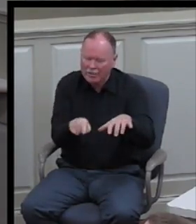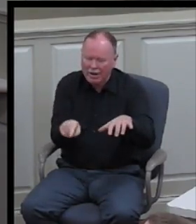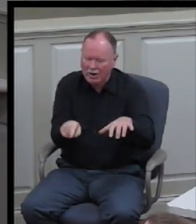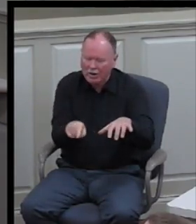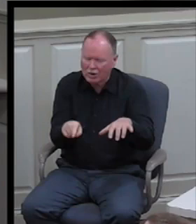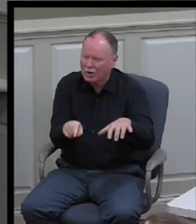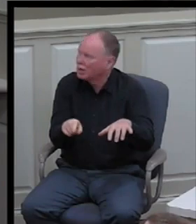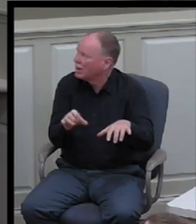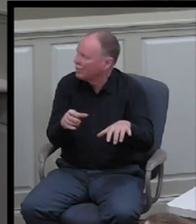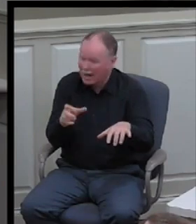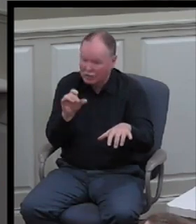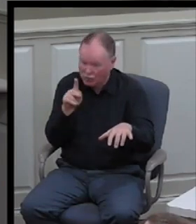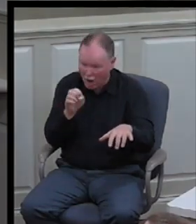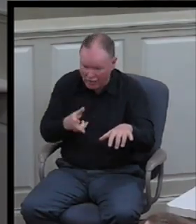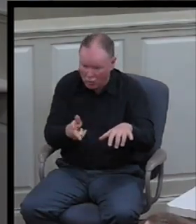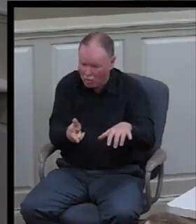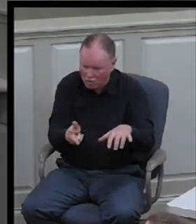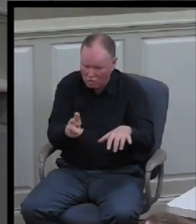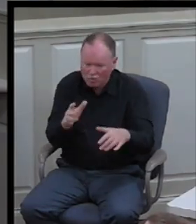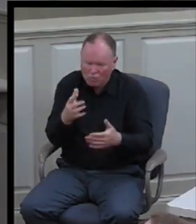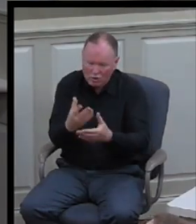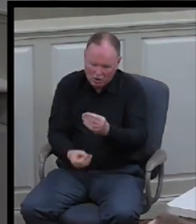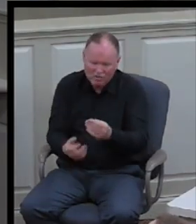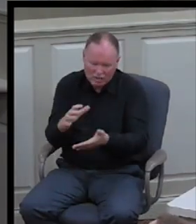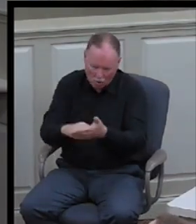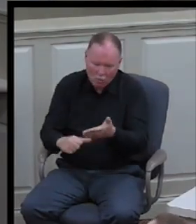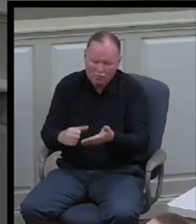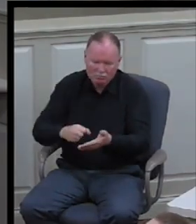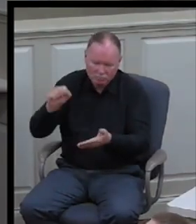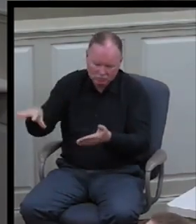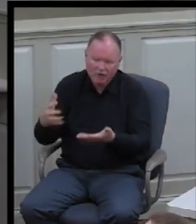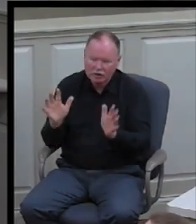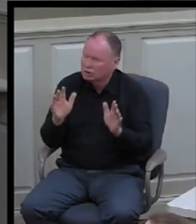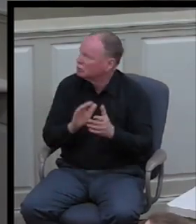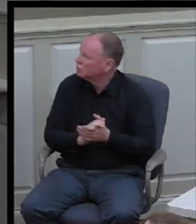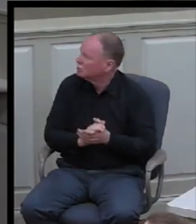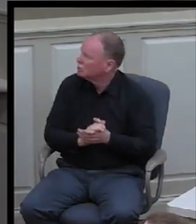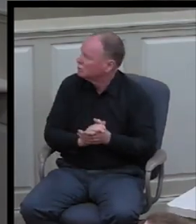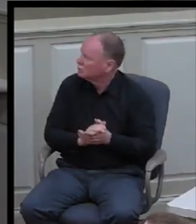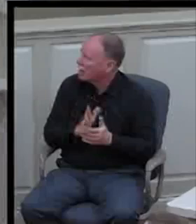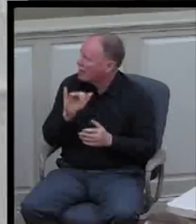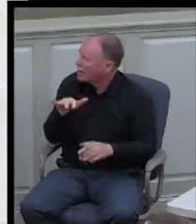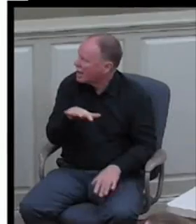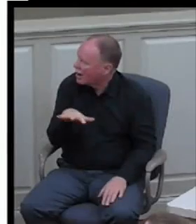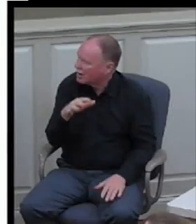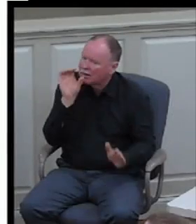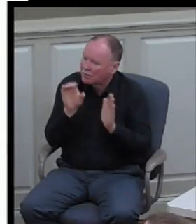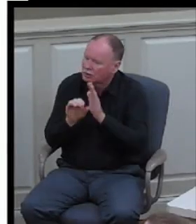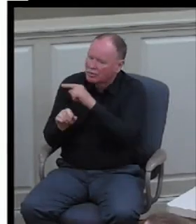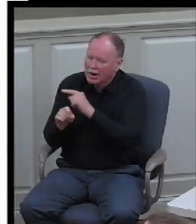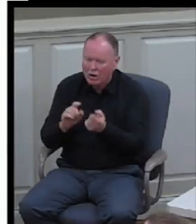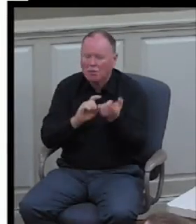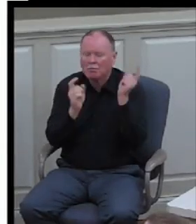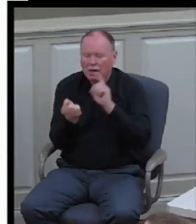that drive that exists right now. This is where you're talking about in here, and turn that